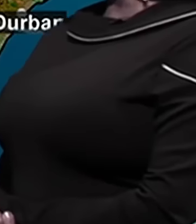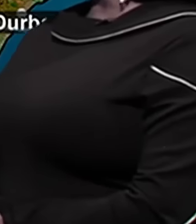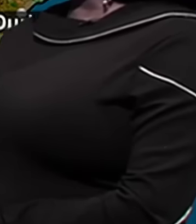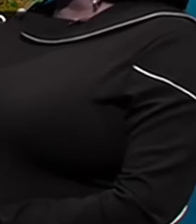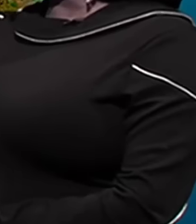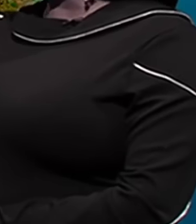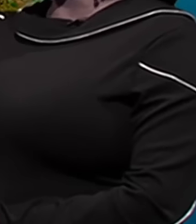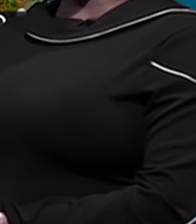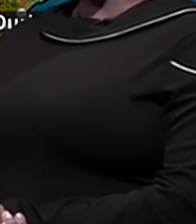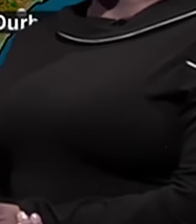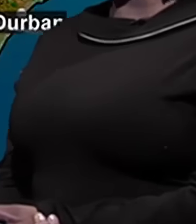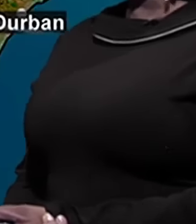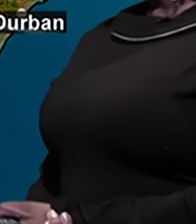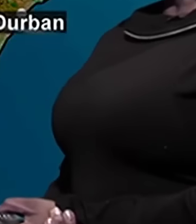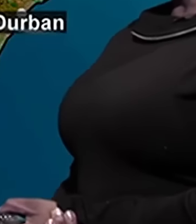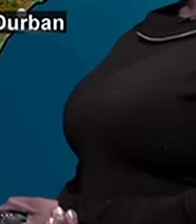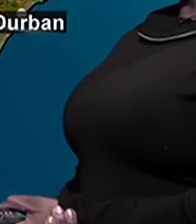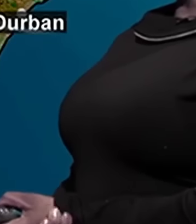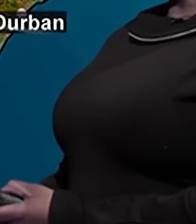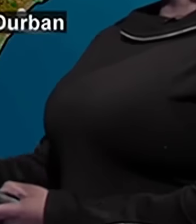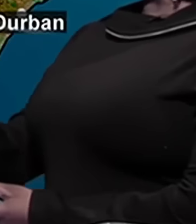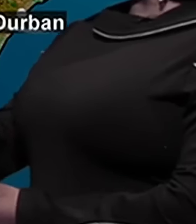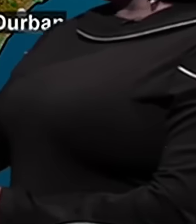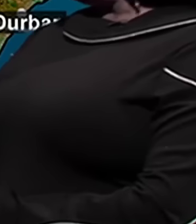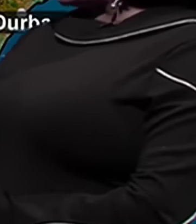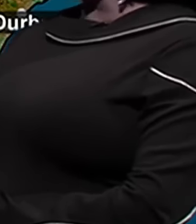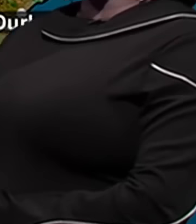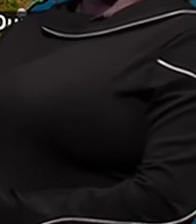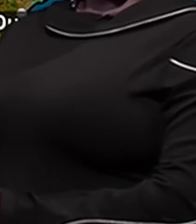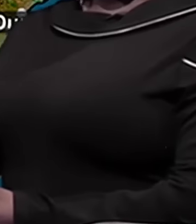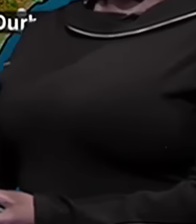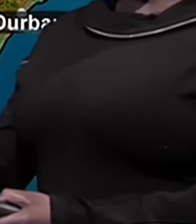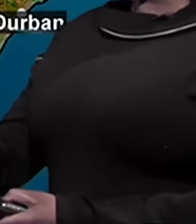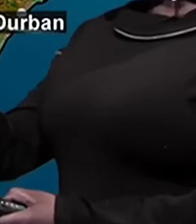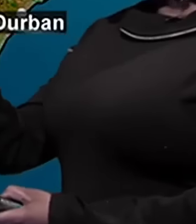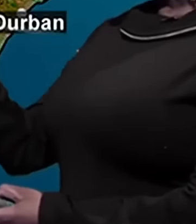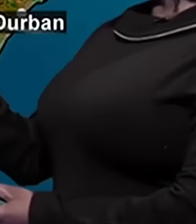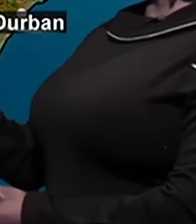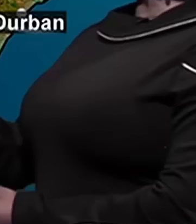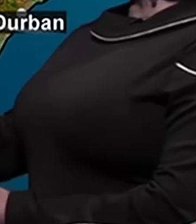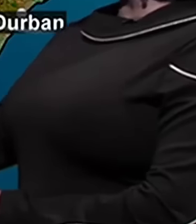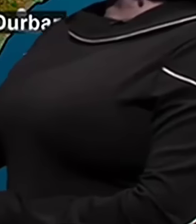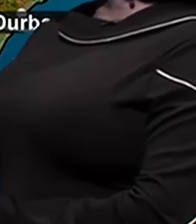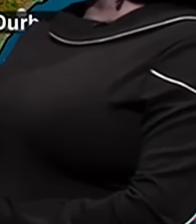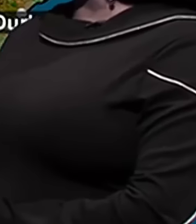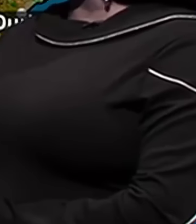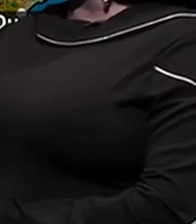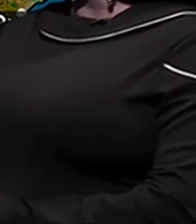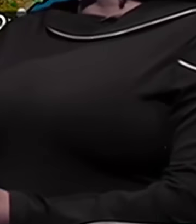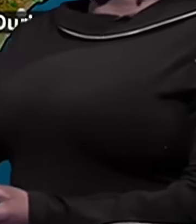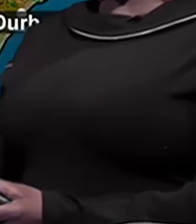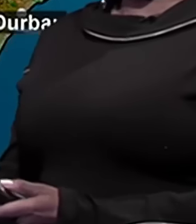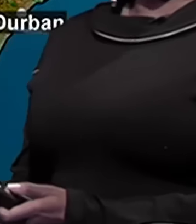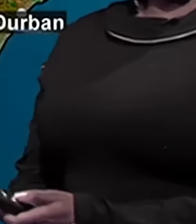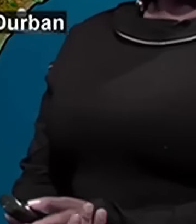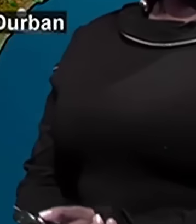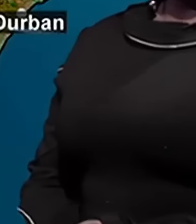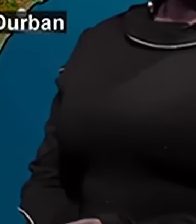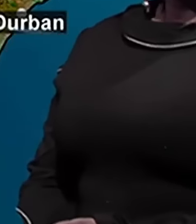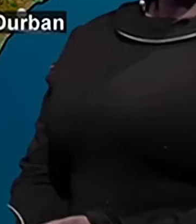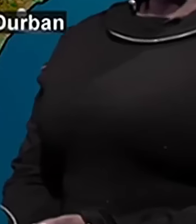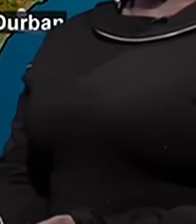jwalo re tswela pele jwalo le tsona go sasa go bana le go tla bona le phišo e matla re lebella gona dikarolong tša godimo go Limpopo gona go le Phalale re lebella gona go